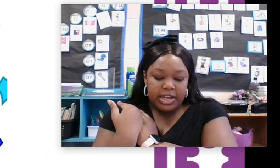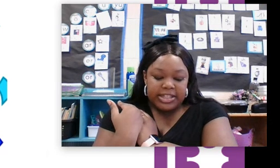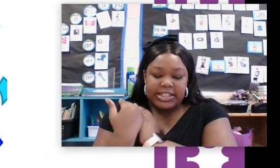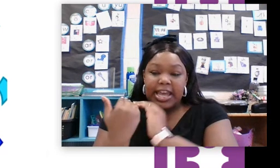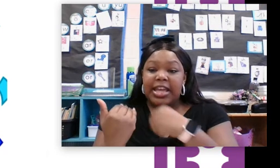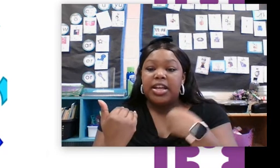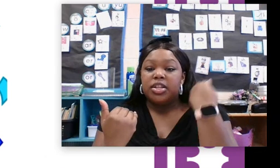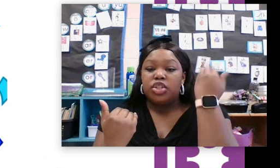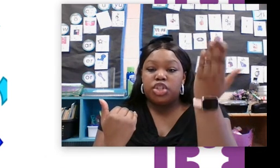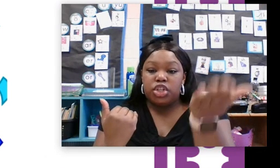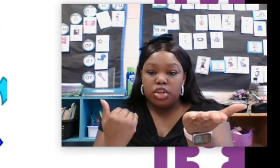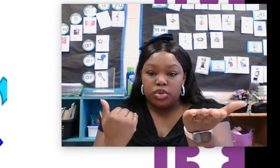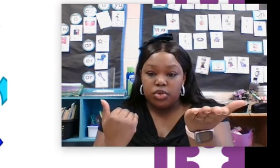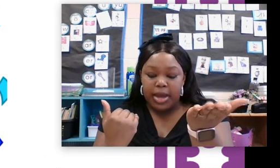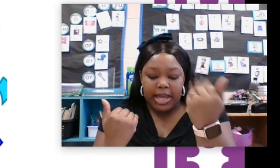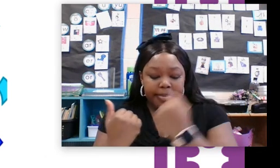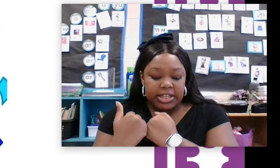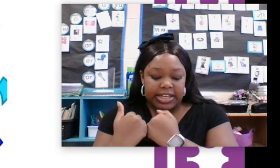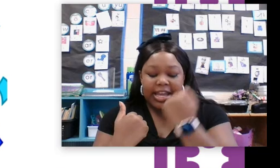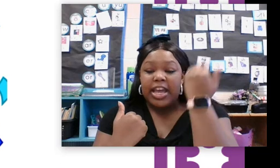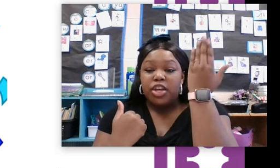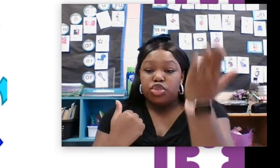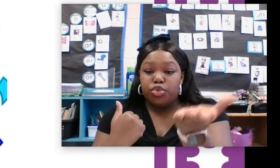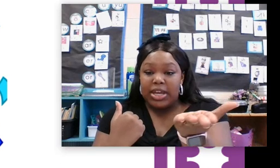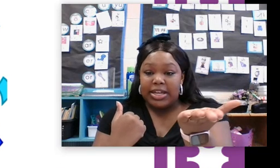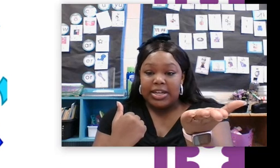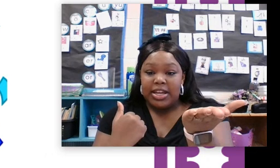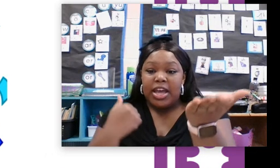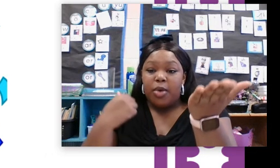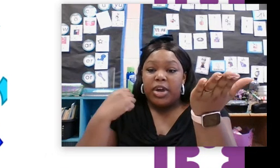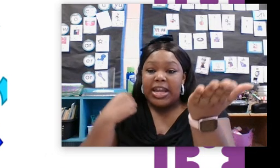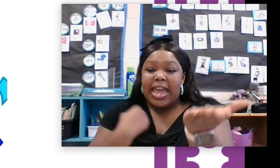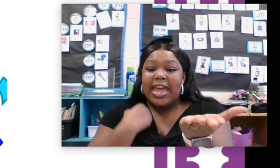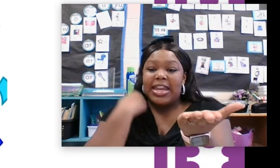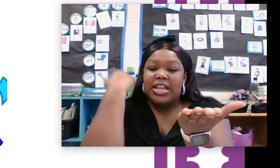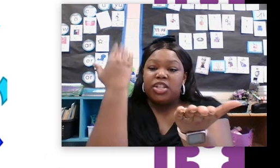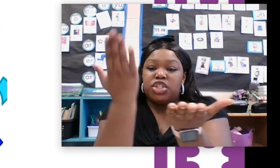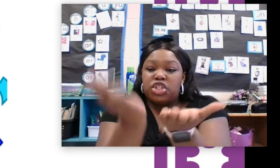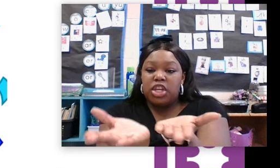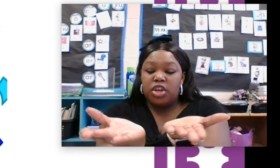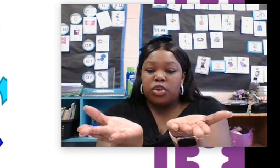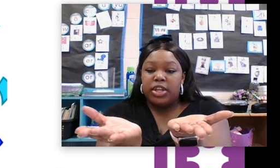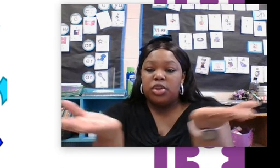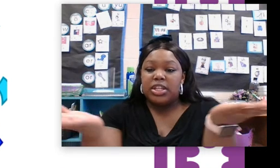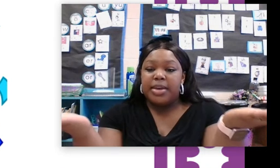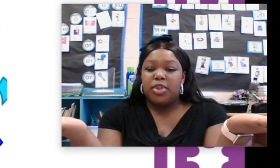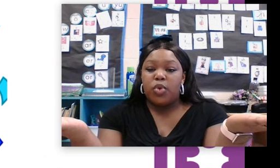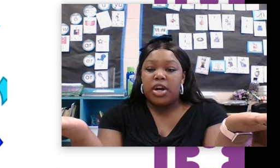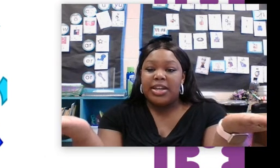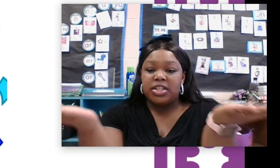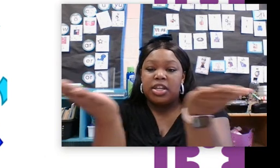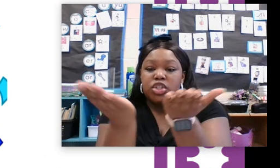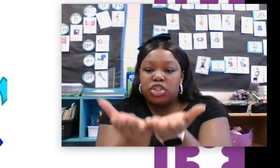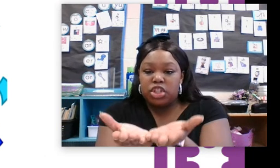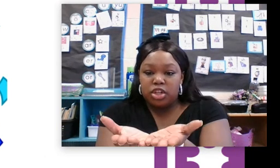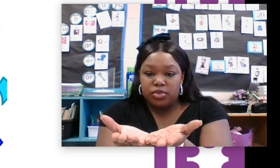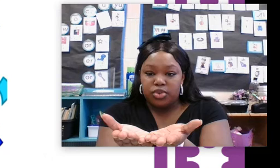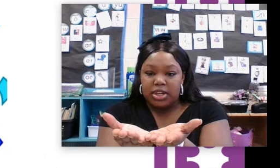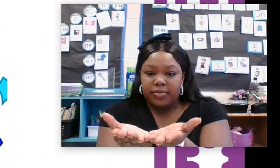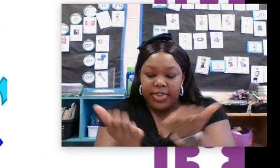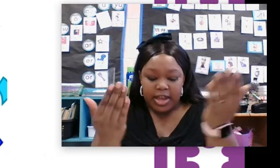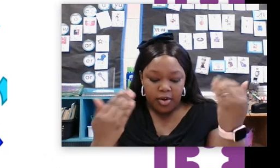So, I'm going to say chill. I mean, I'm going to say dread. We're going to add in chill, and you're going to tell me the word is